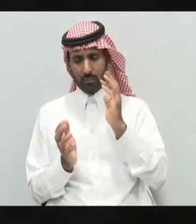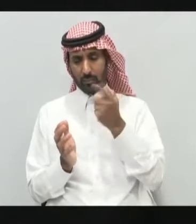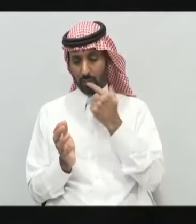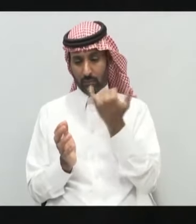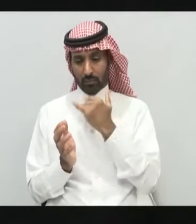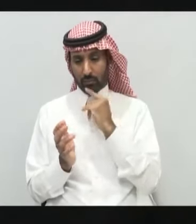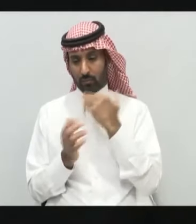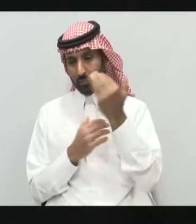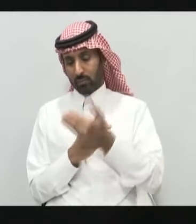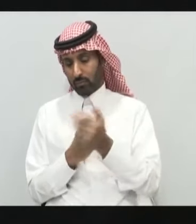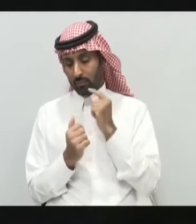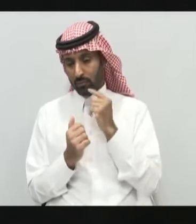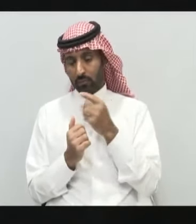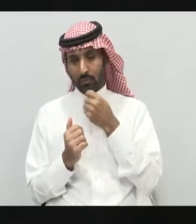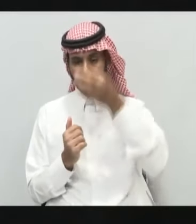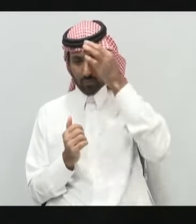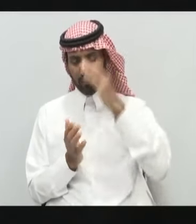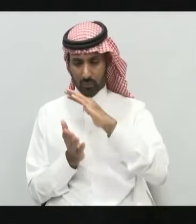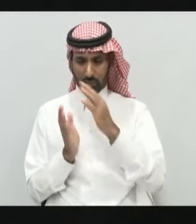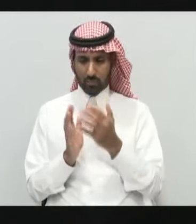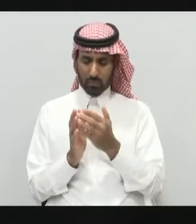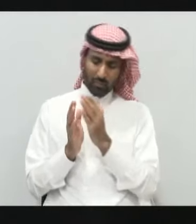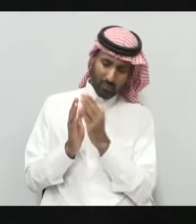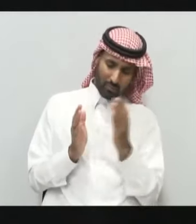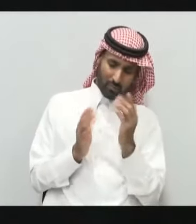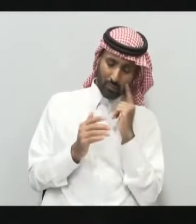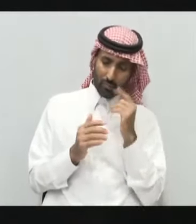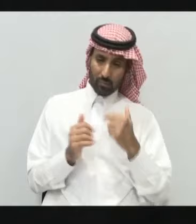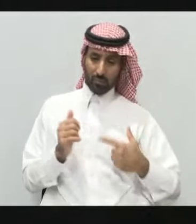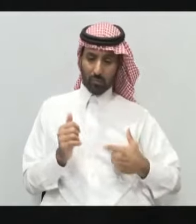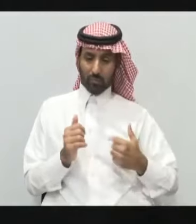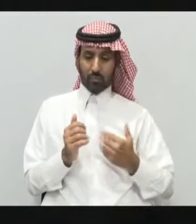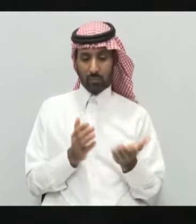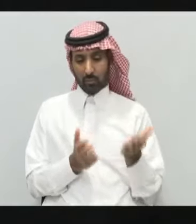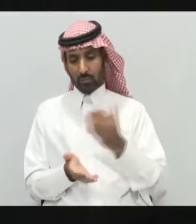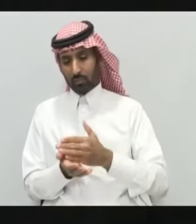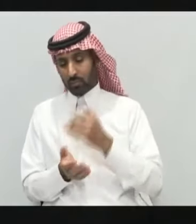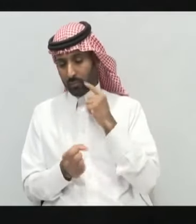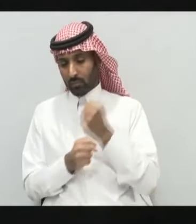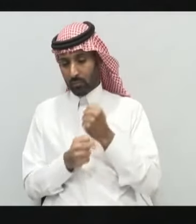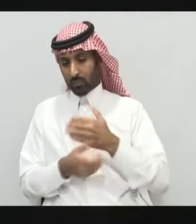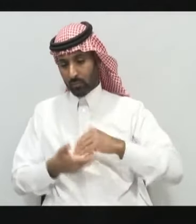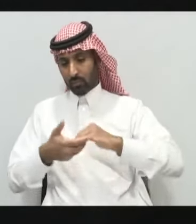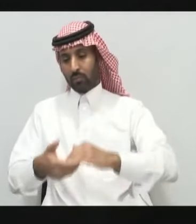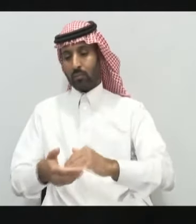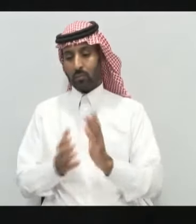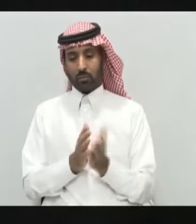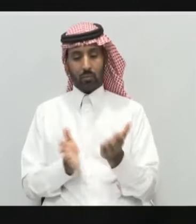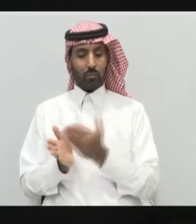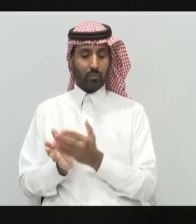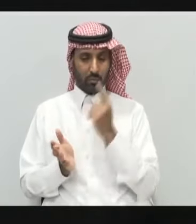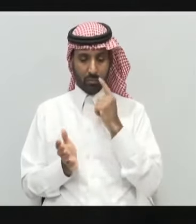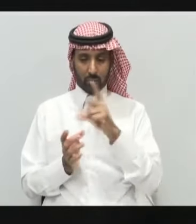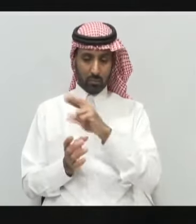English, we usually use adjectives before nouns and also after the verb to be. Let's have a look at those